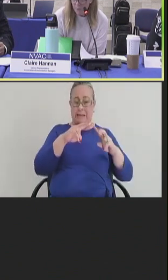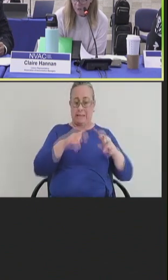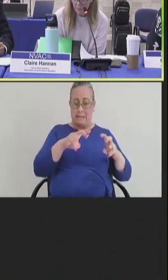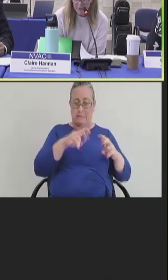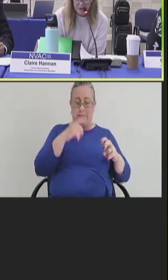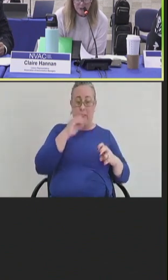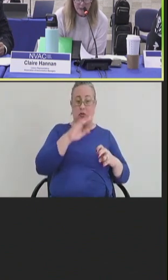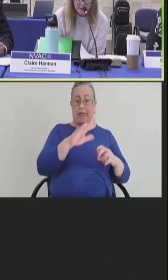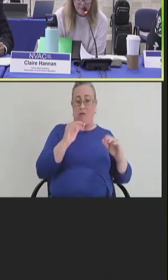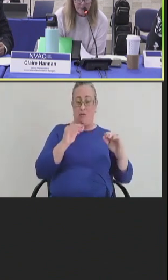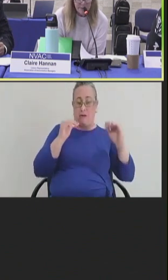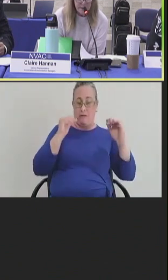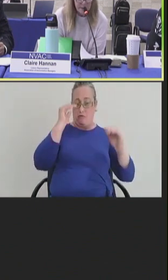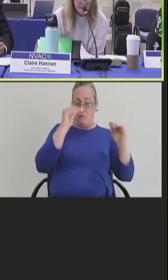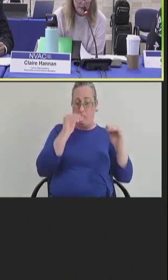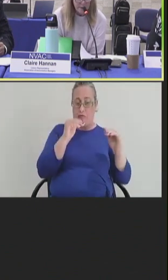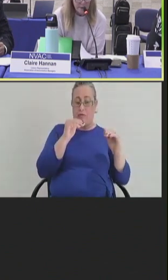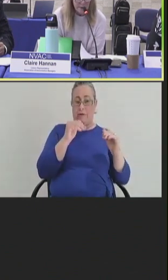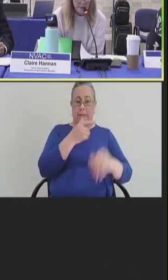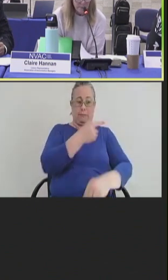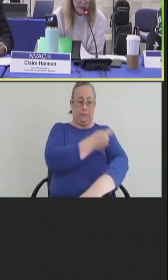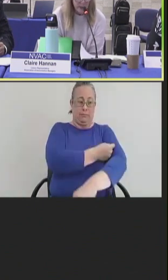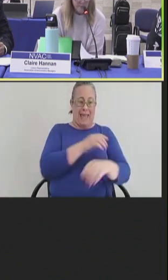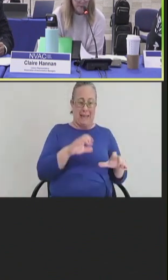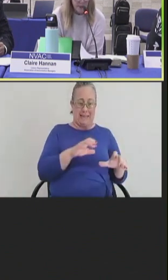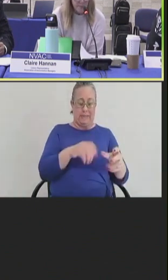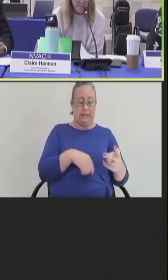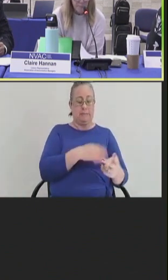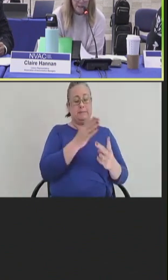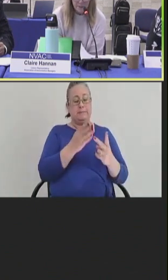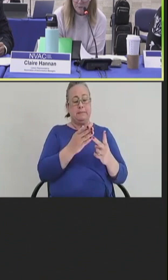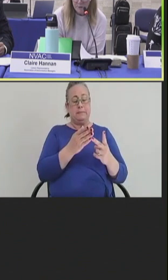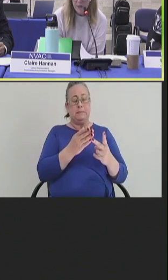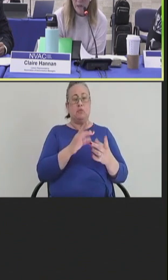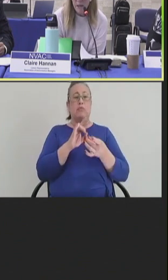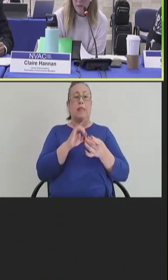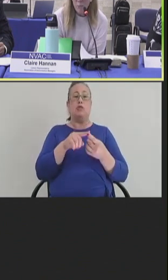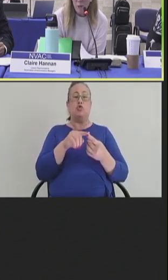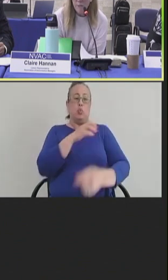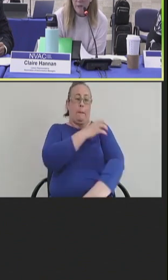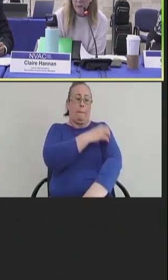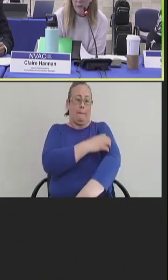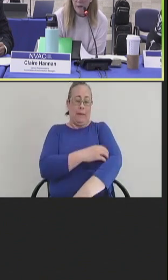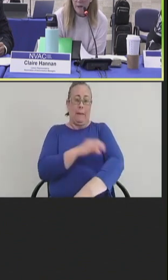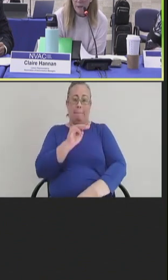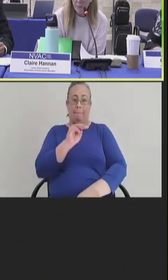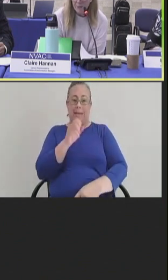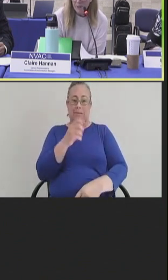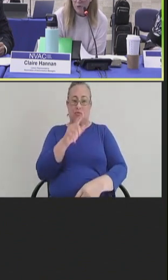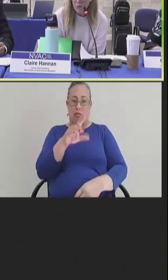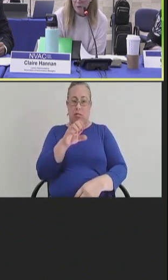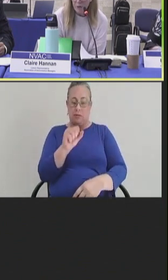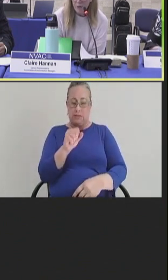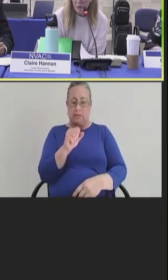adult immunization activities. And the other is around measles and what they are